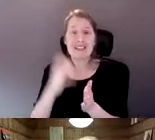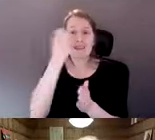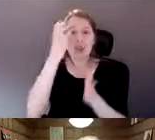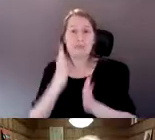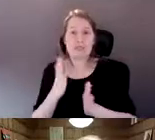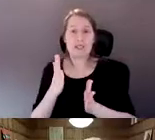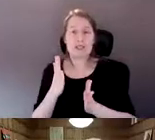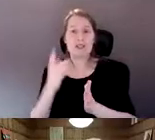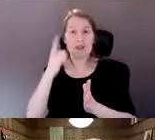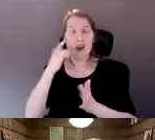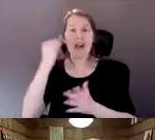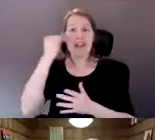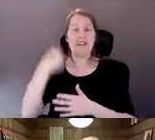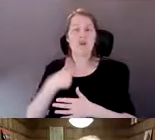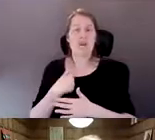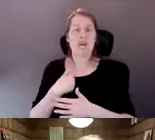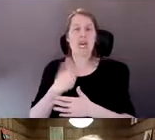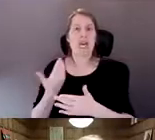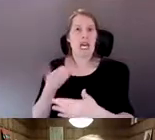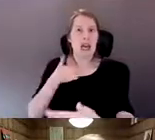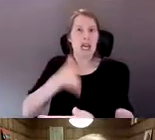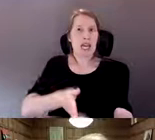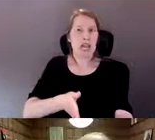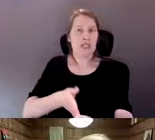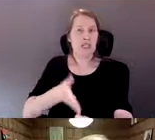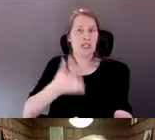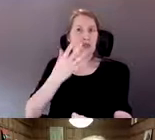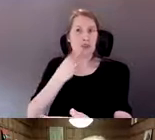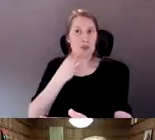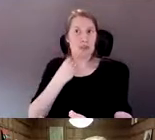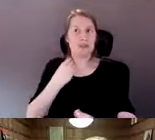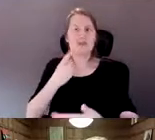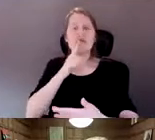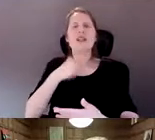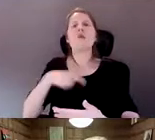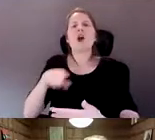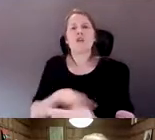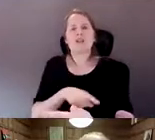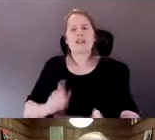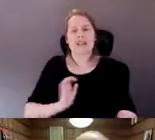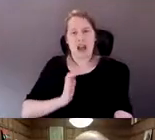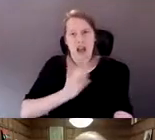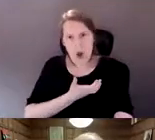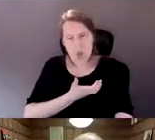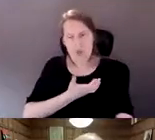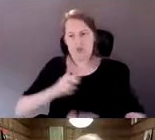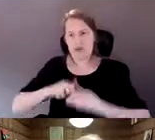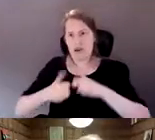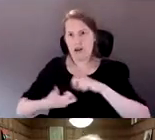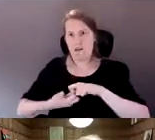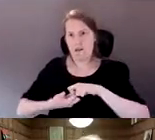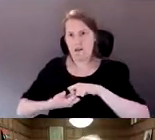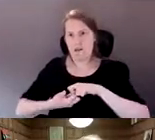in attacking Judaism, they were confronting the real ills of their society rather than acting in the